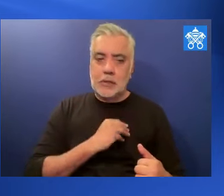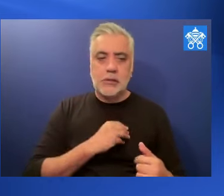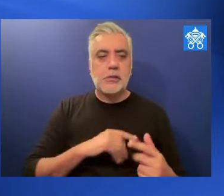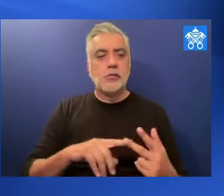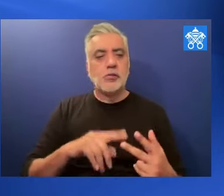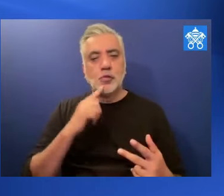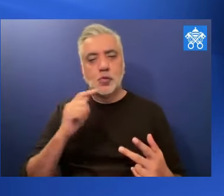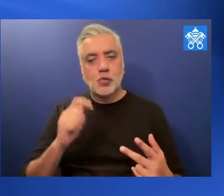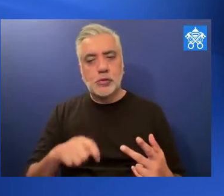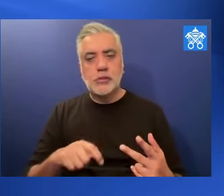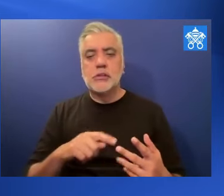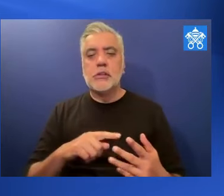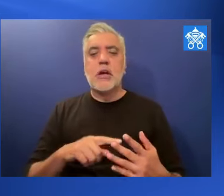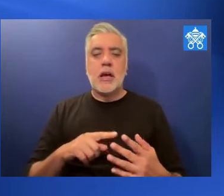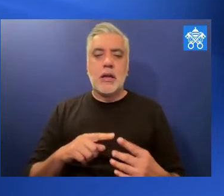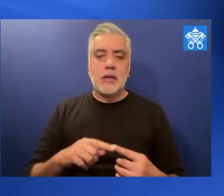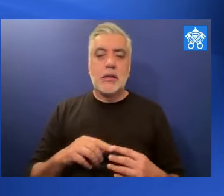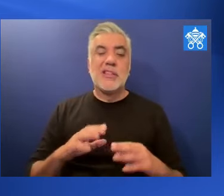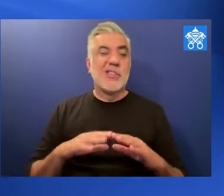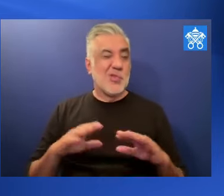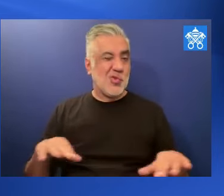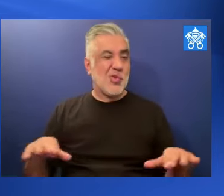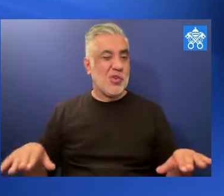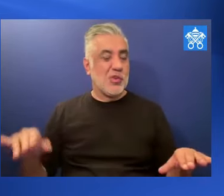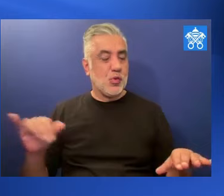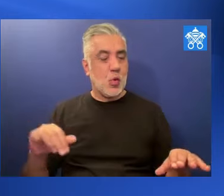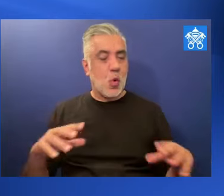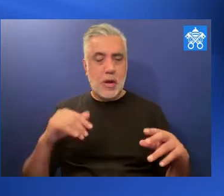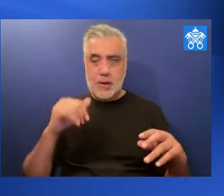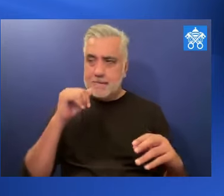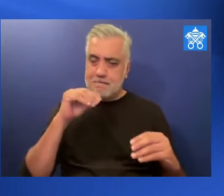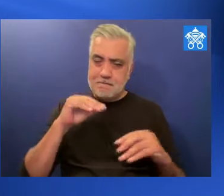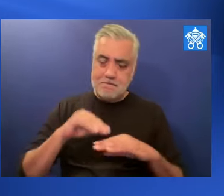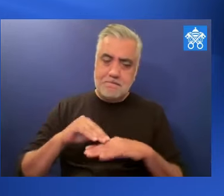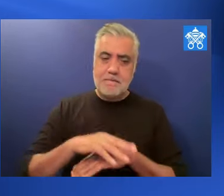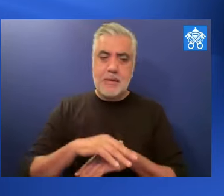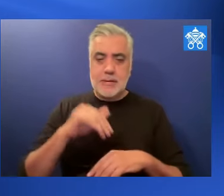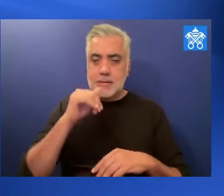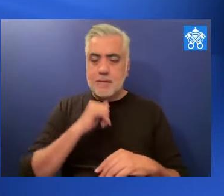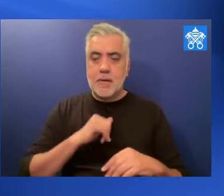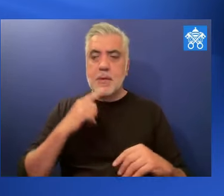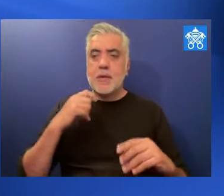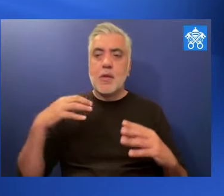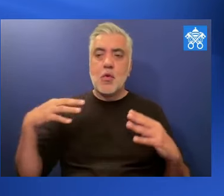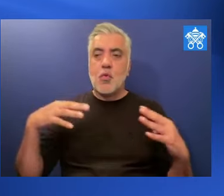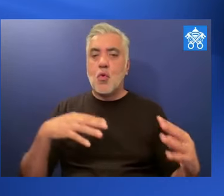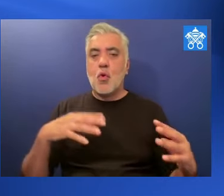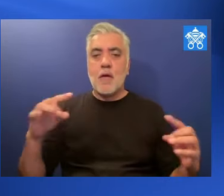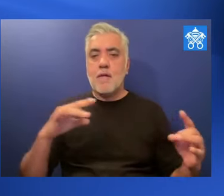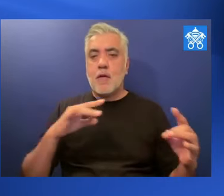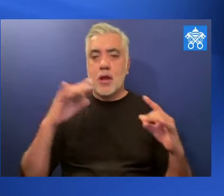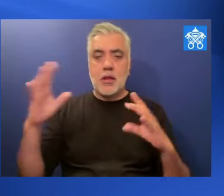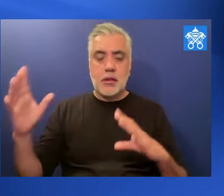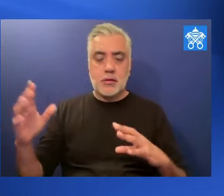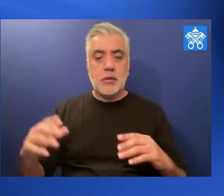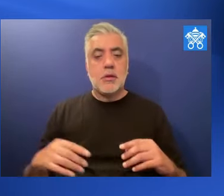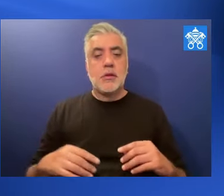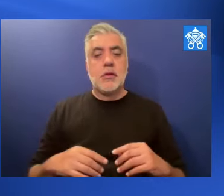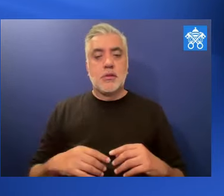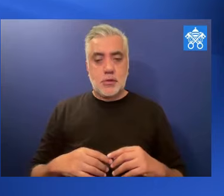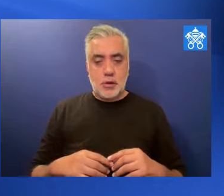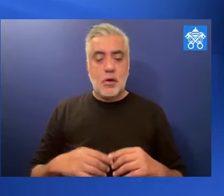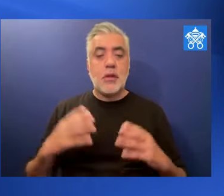affected and suffer because of this war and violence and that then brings to the close this live